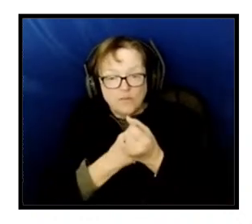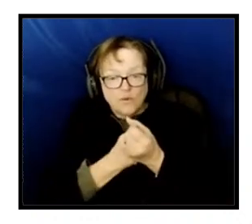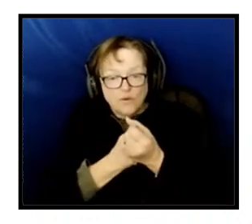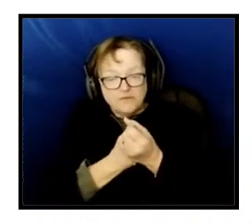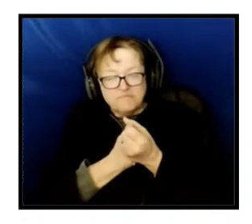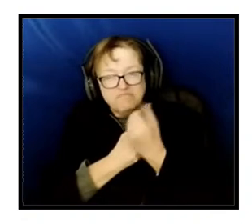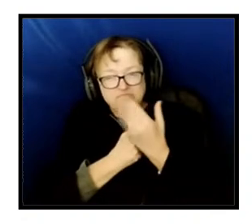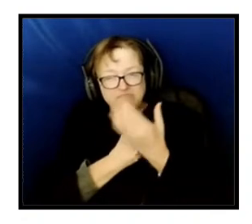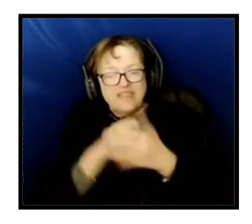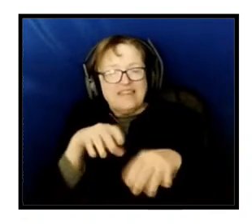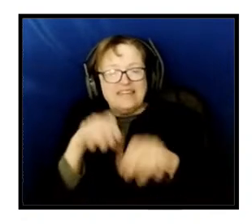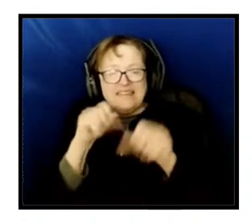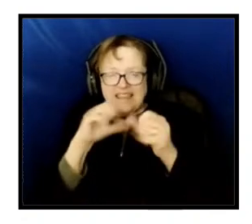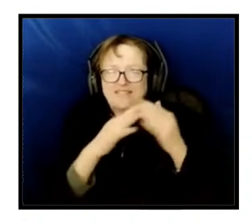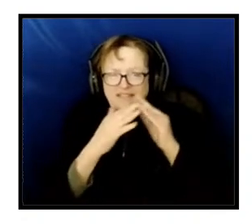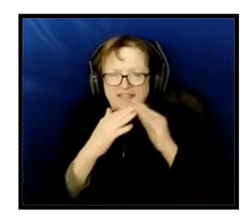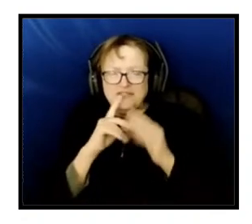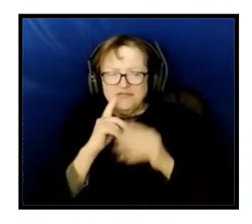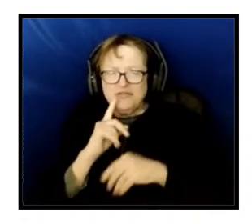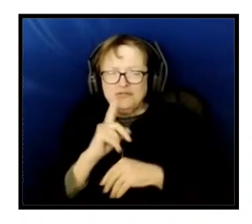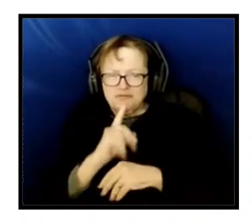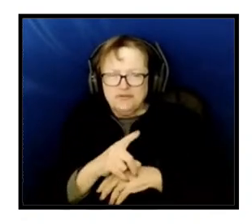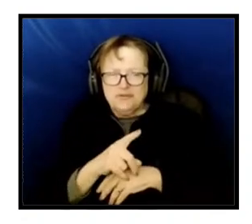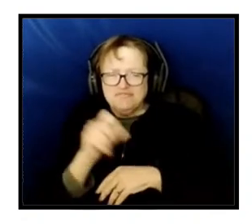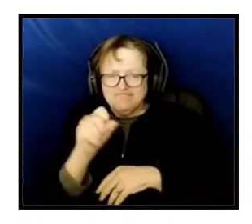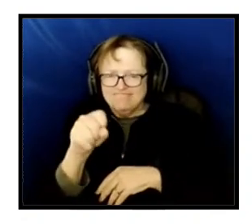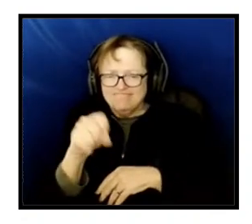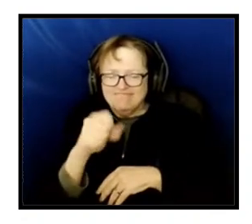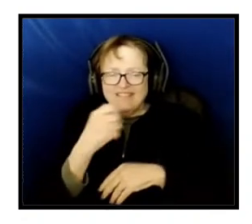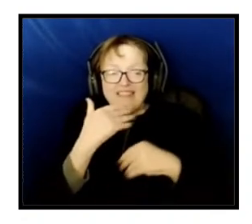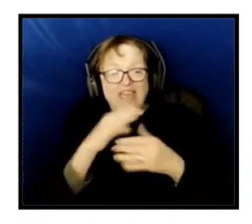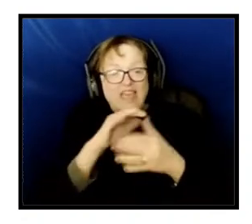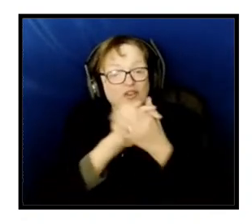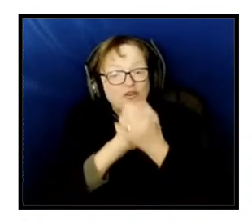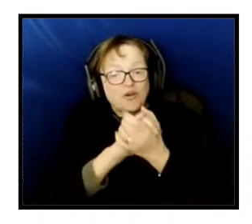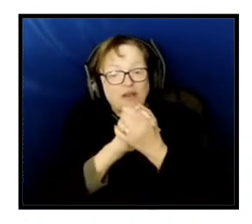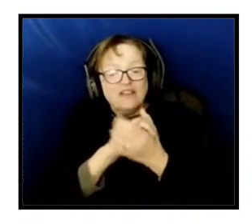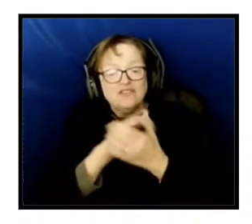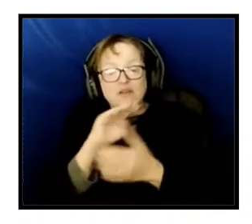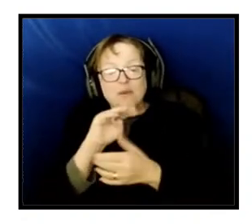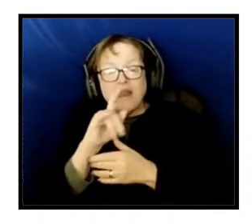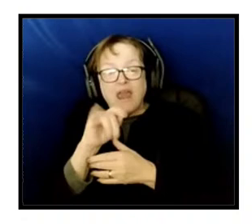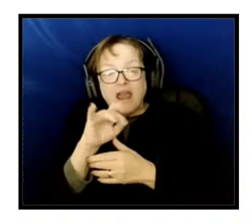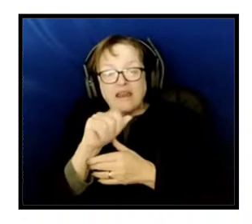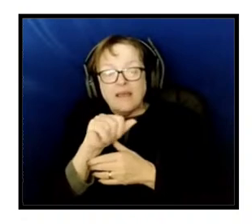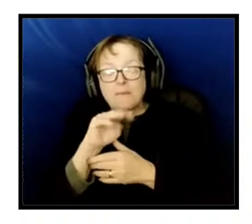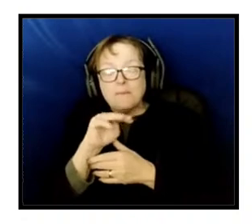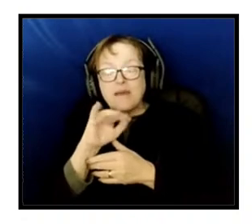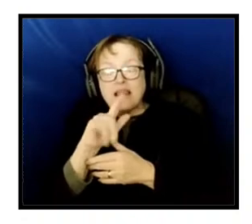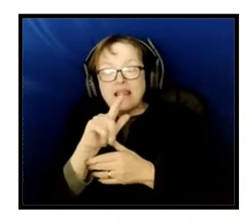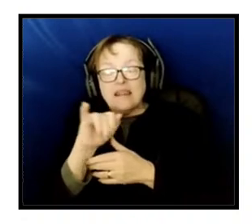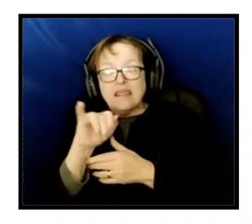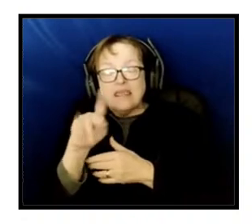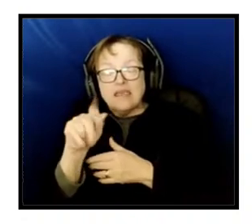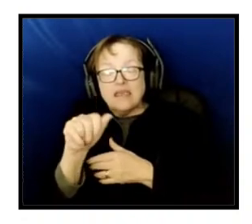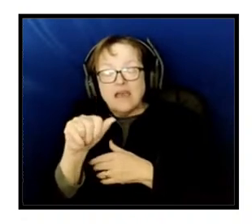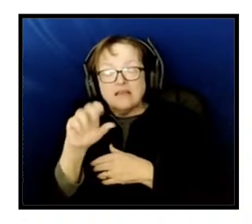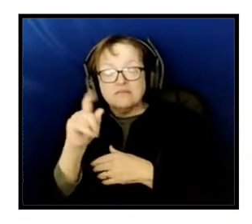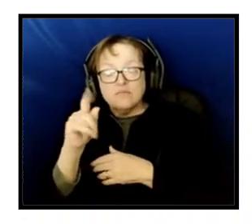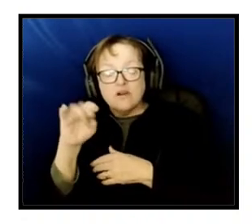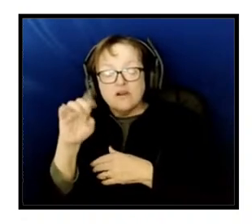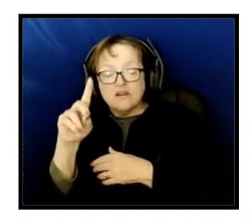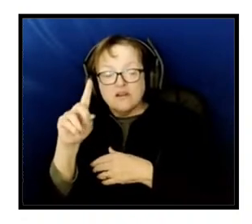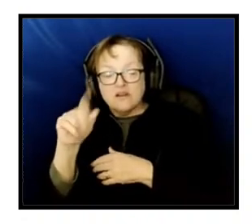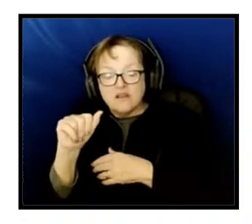takes a village indeed. Thank you and congratulations, Melania, Malika, Blaise Sparta,